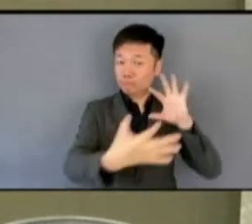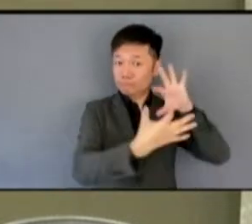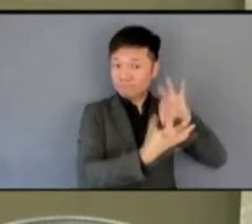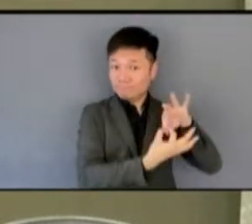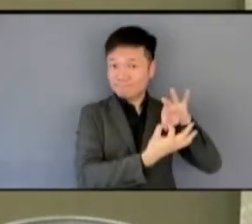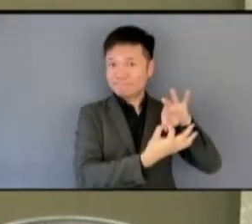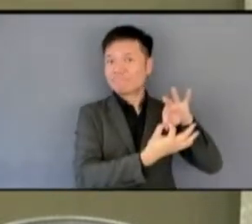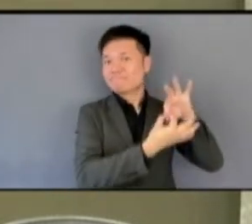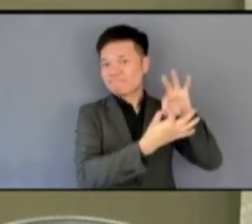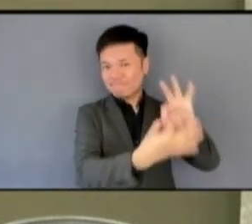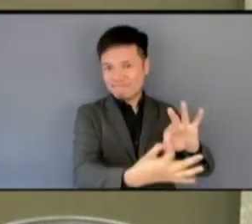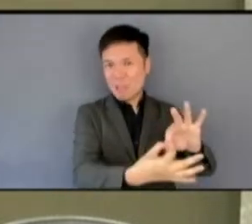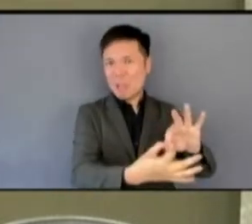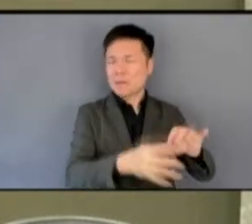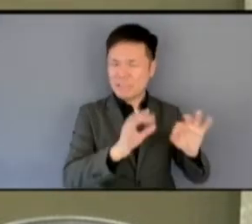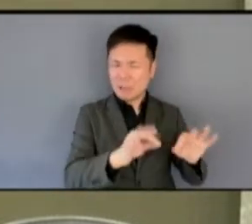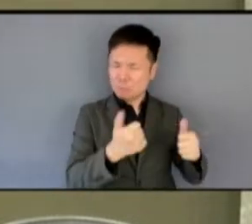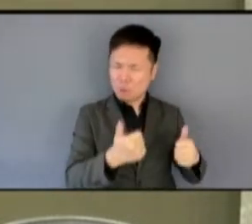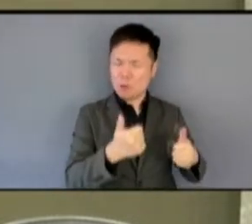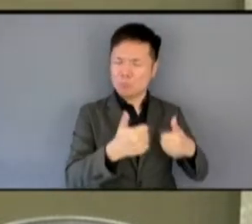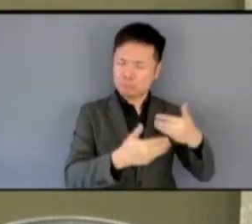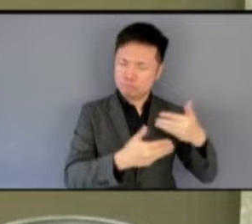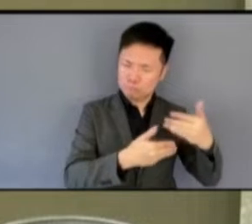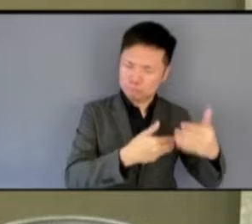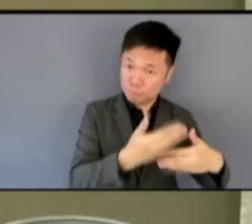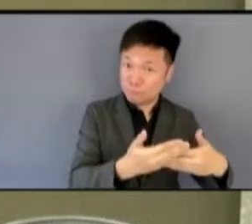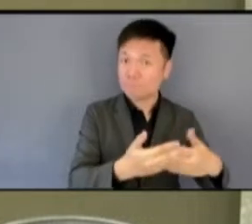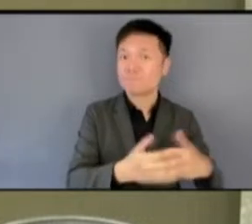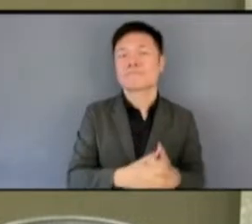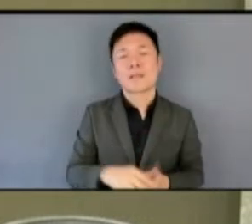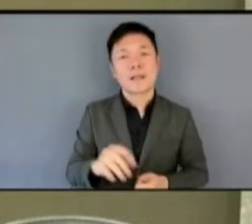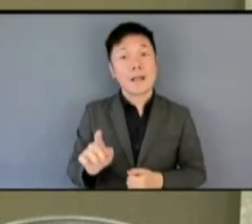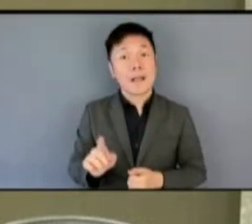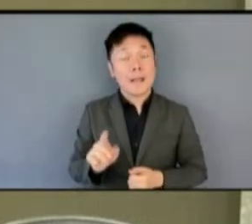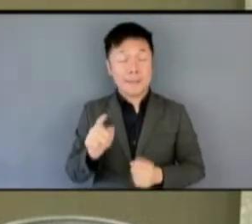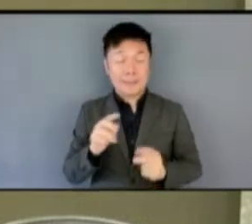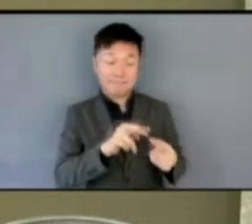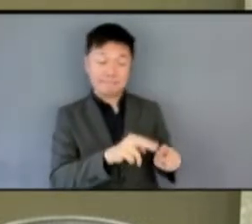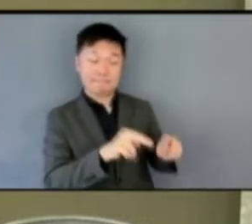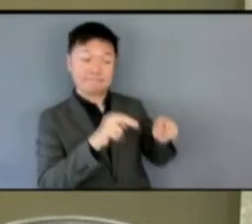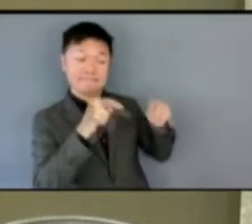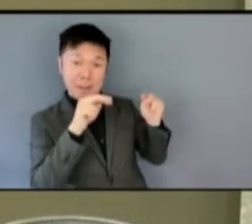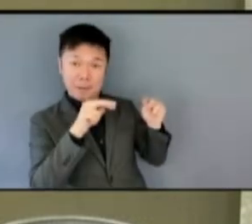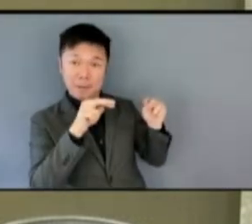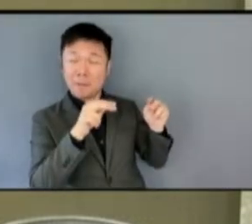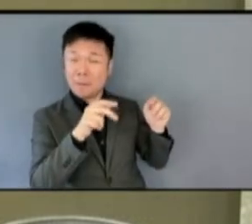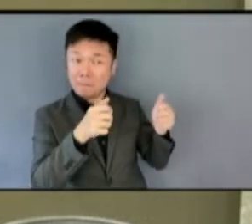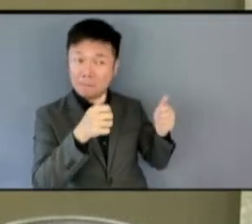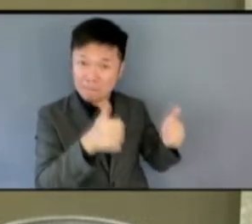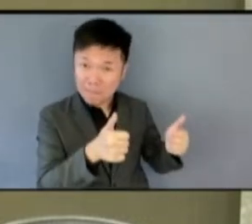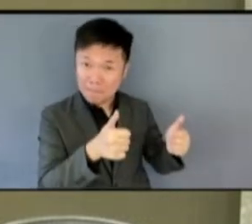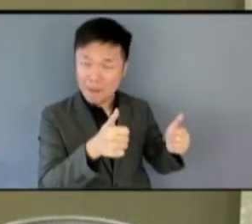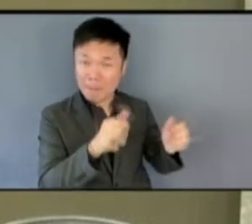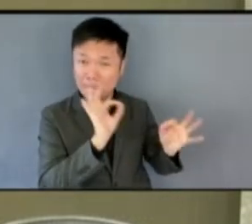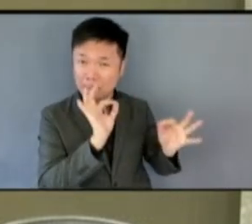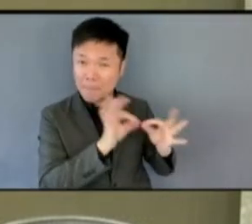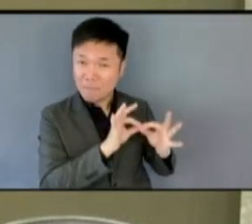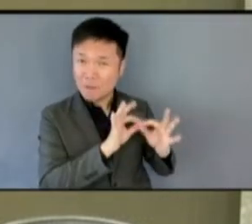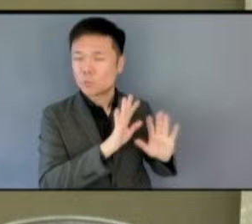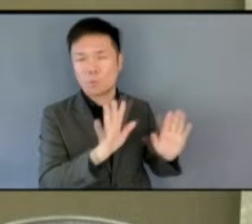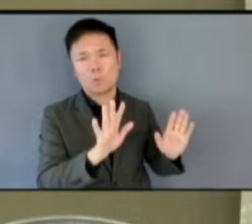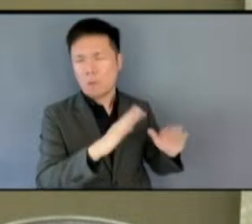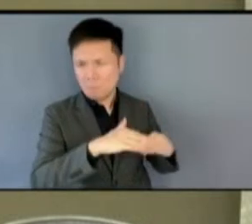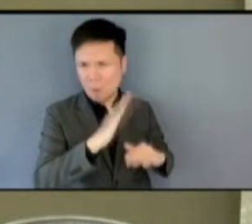is already a reality. However, as we have seen, there's more work to be done. Forthcoming meetings here